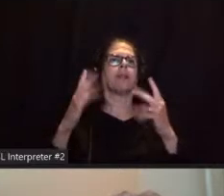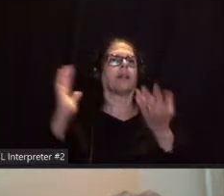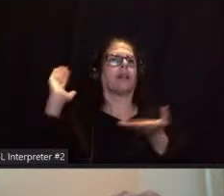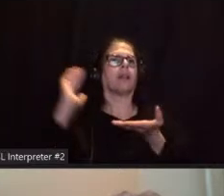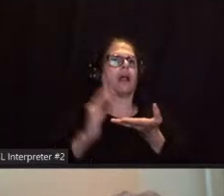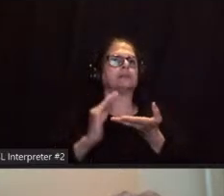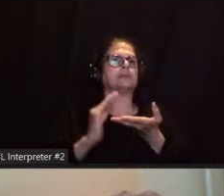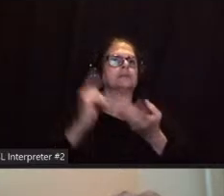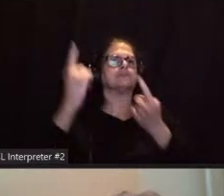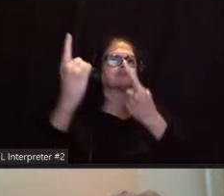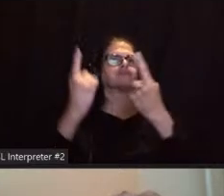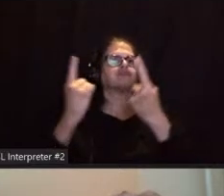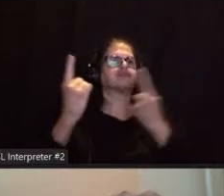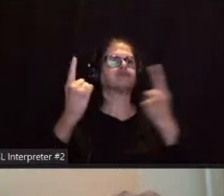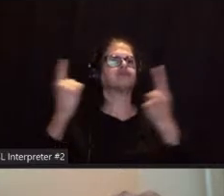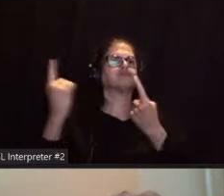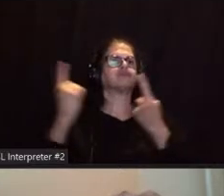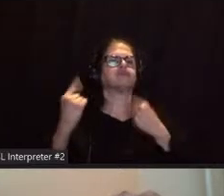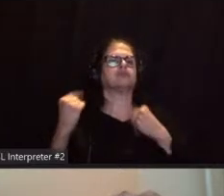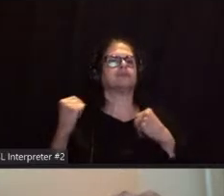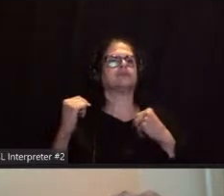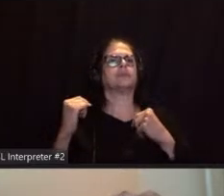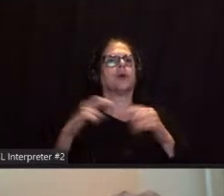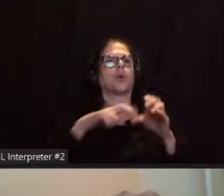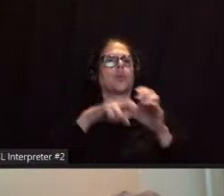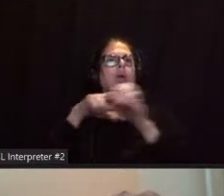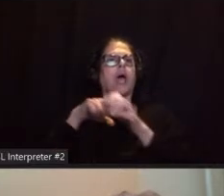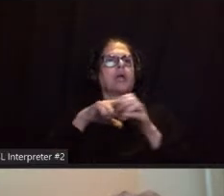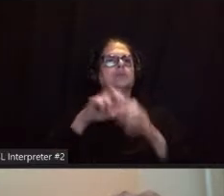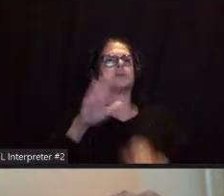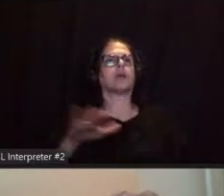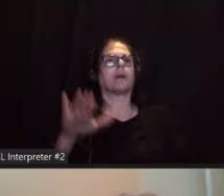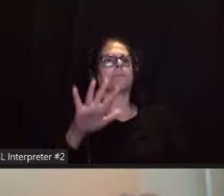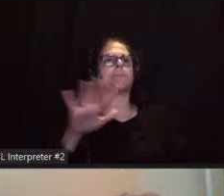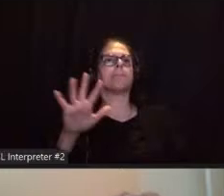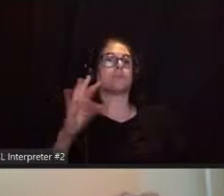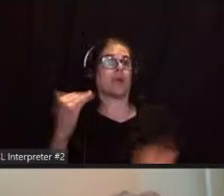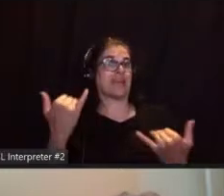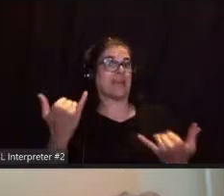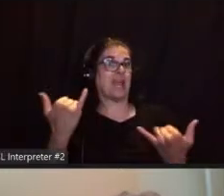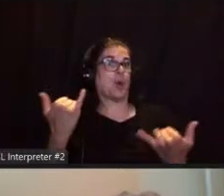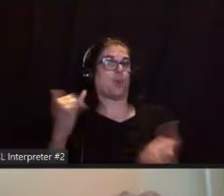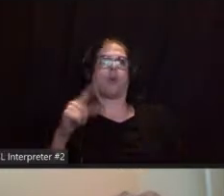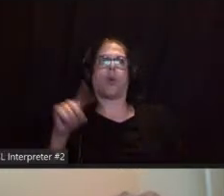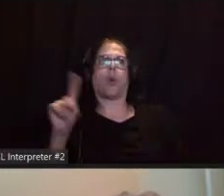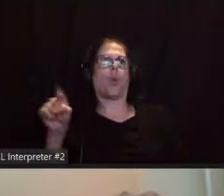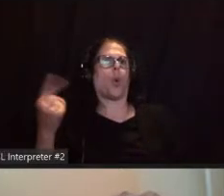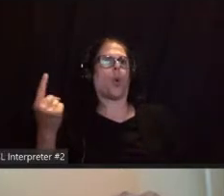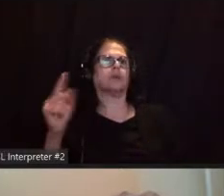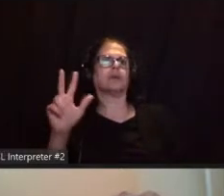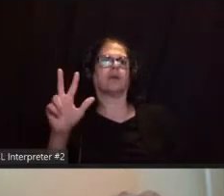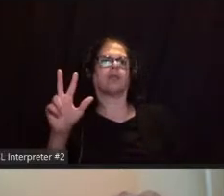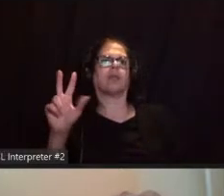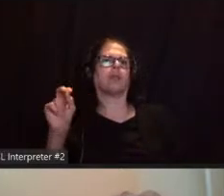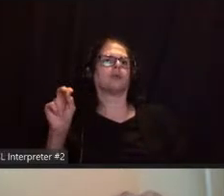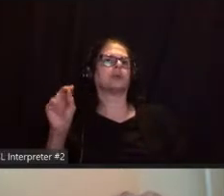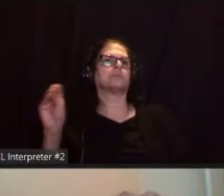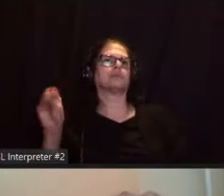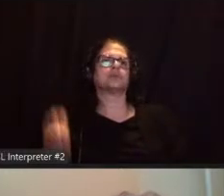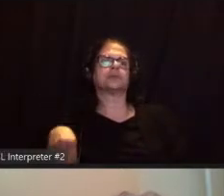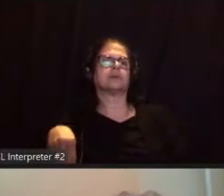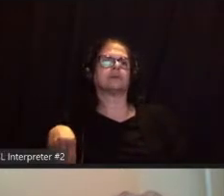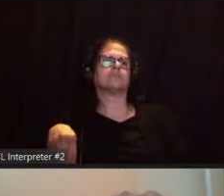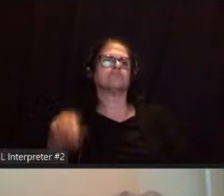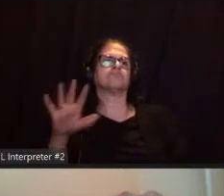ridership is about 30% of normal for us. We're carrying around 500,000 people a